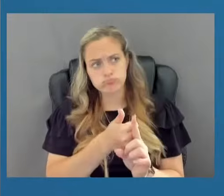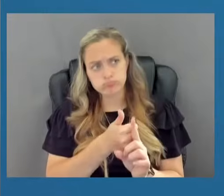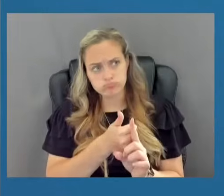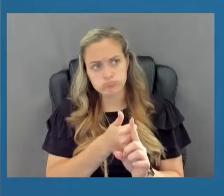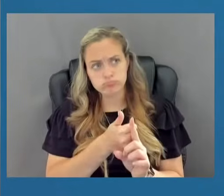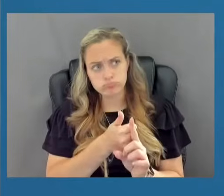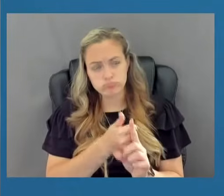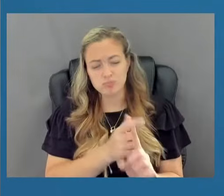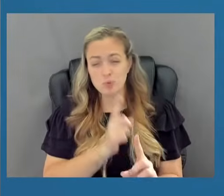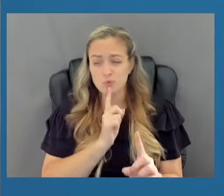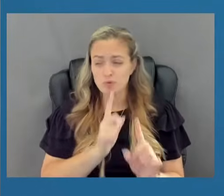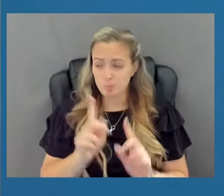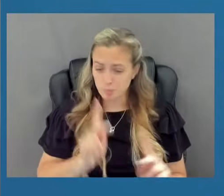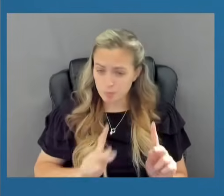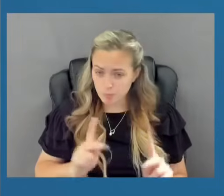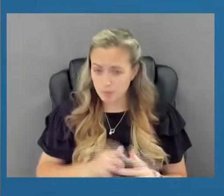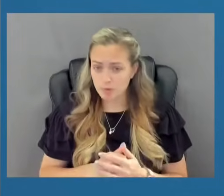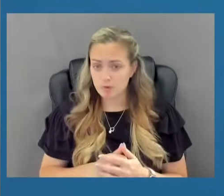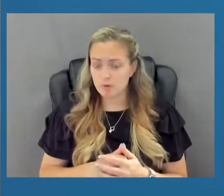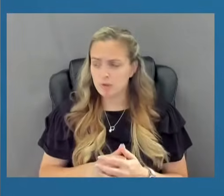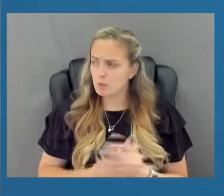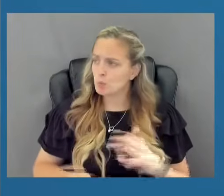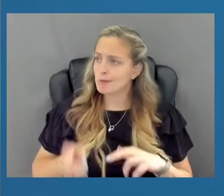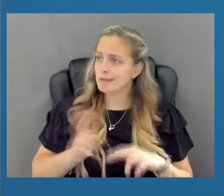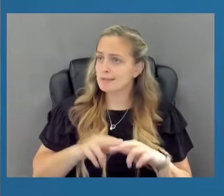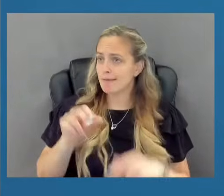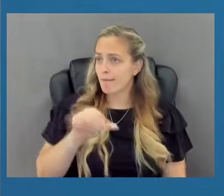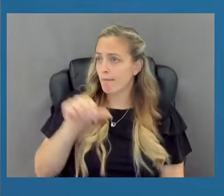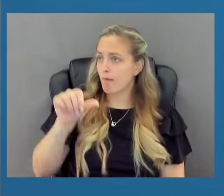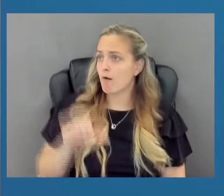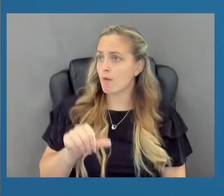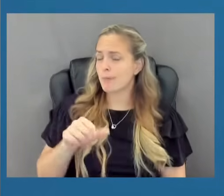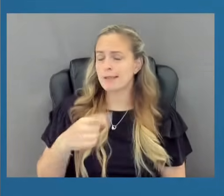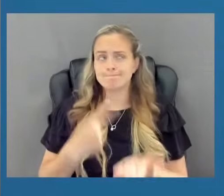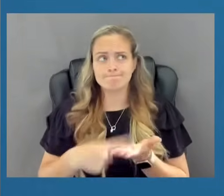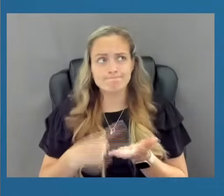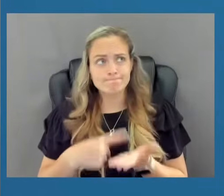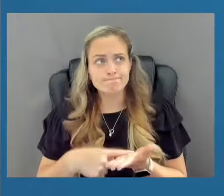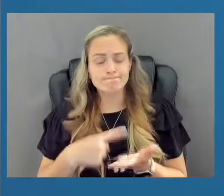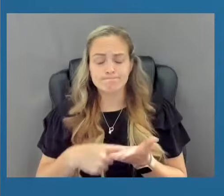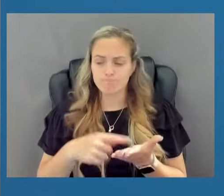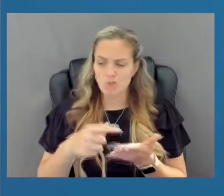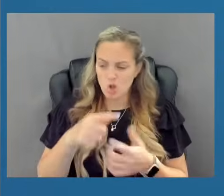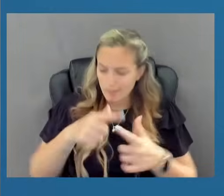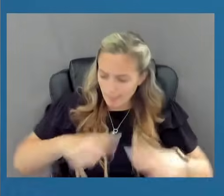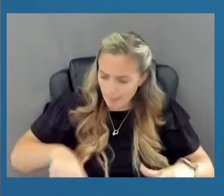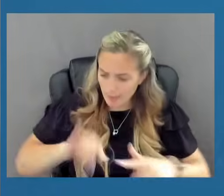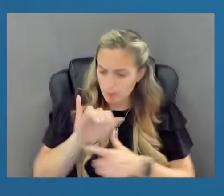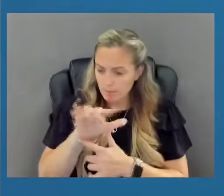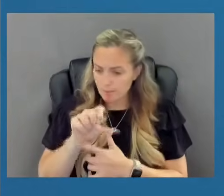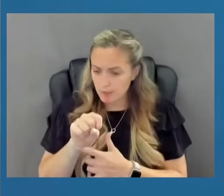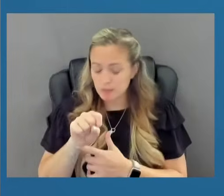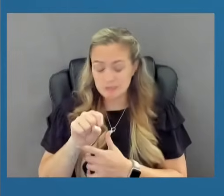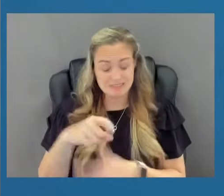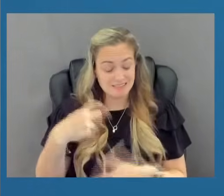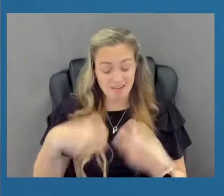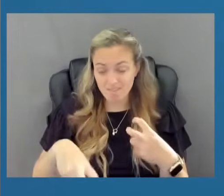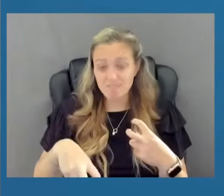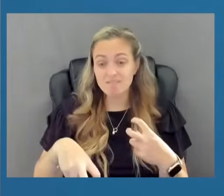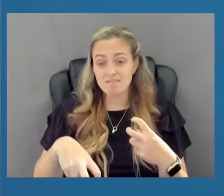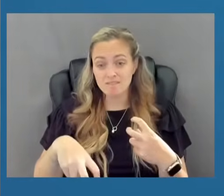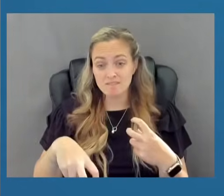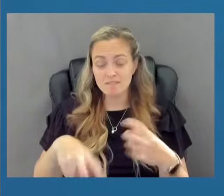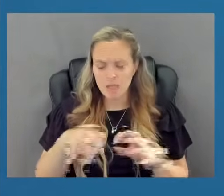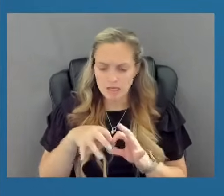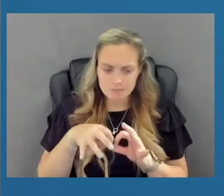people. You know, we sit in our Capitol and we debate every word of these bills, and it was contentious, and it drove a later